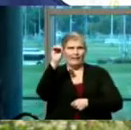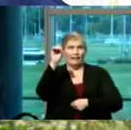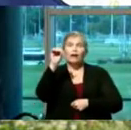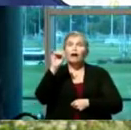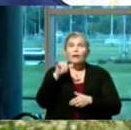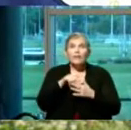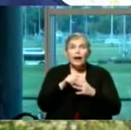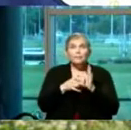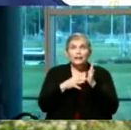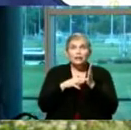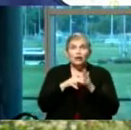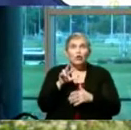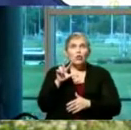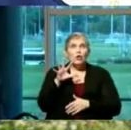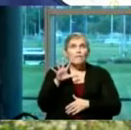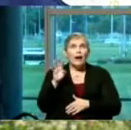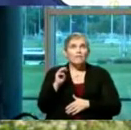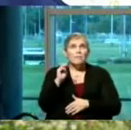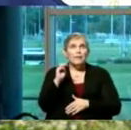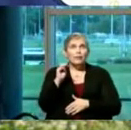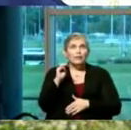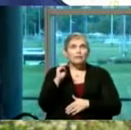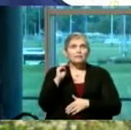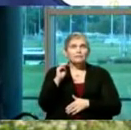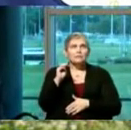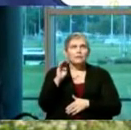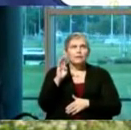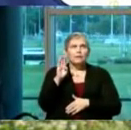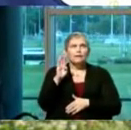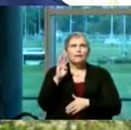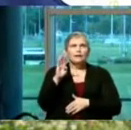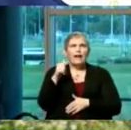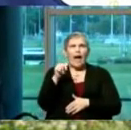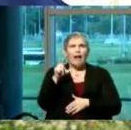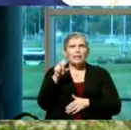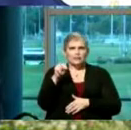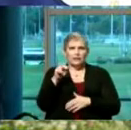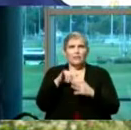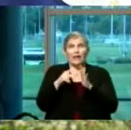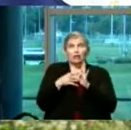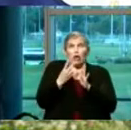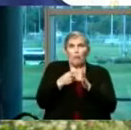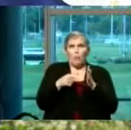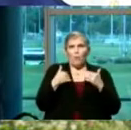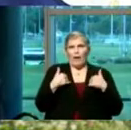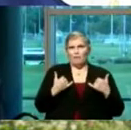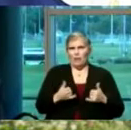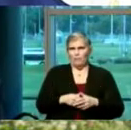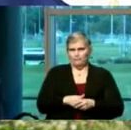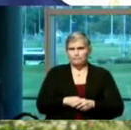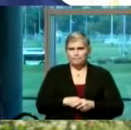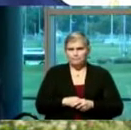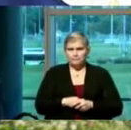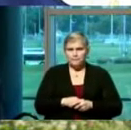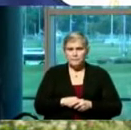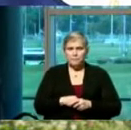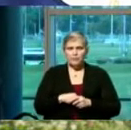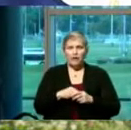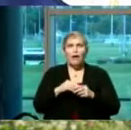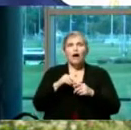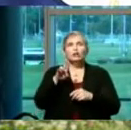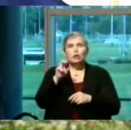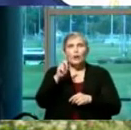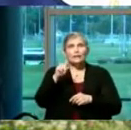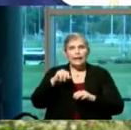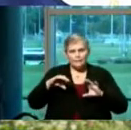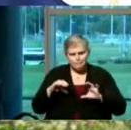potential of 35 billion gallons, nearly double the current biofuel industry. Our efforts at